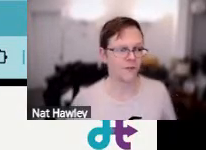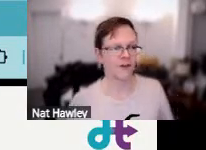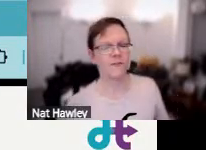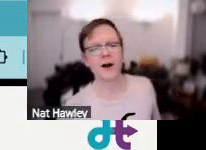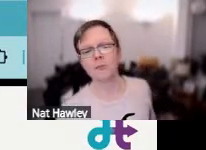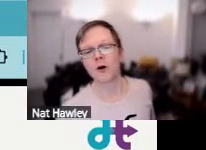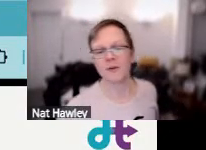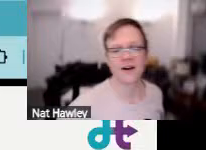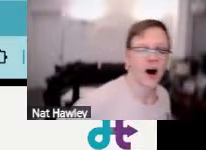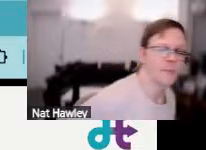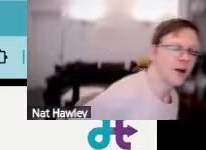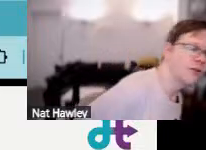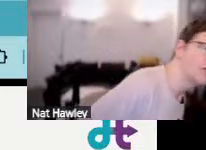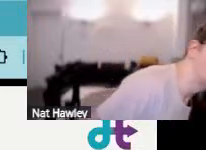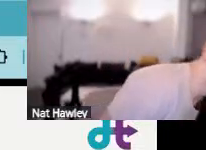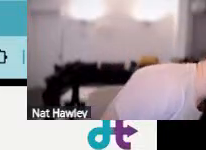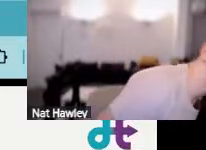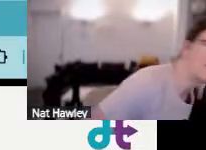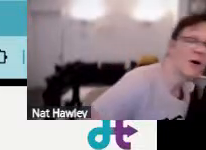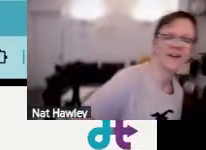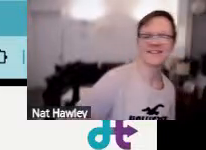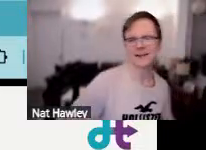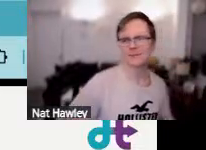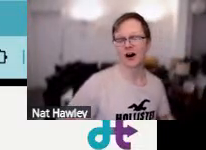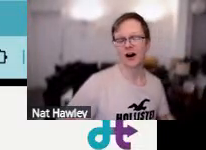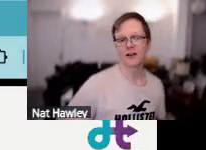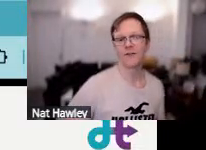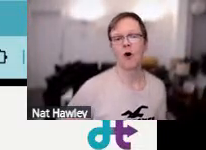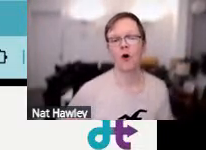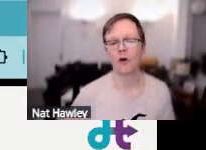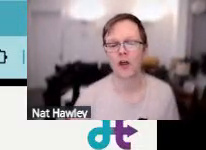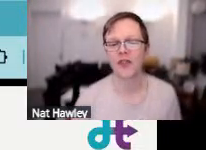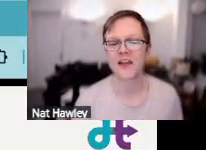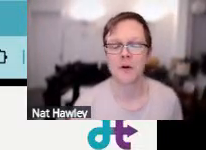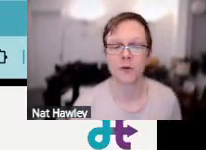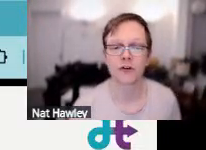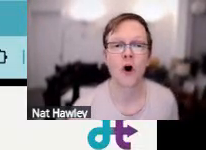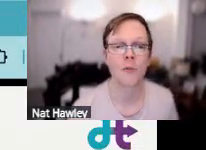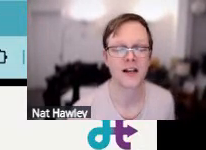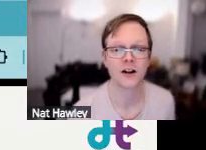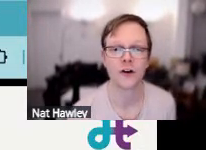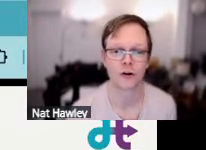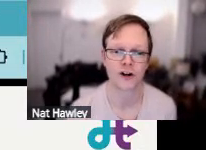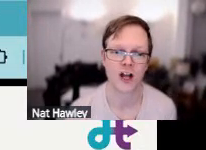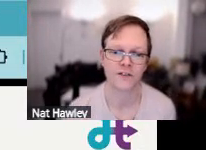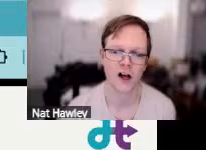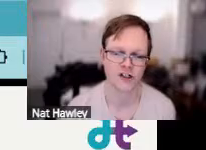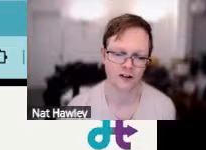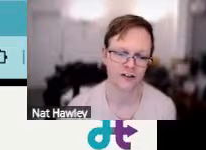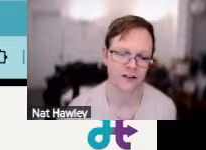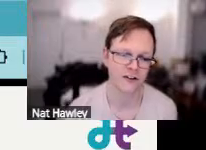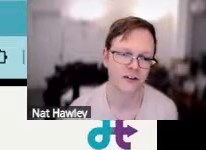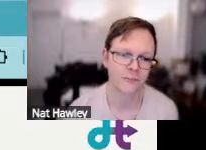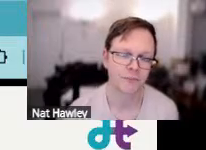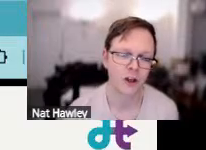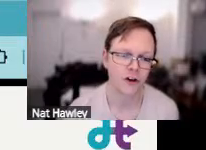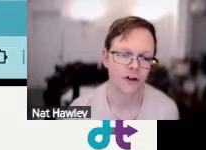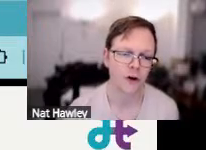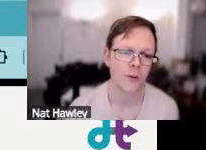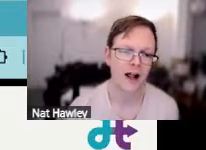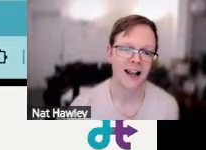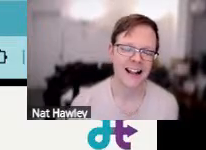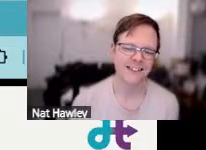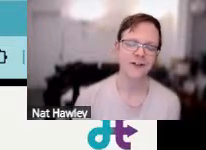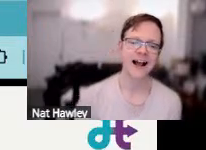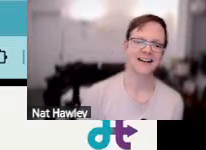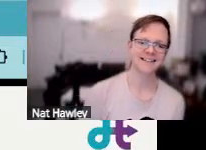Now, for the final moment, I'm going to do a little bit of a deep dive on the most common neurodivergences.